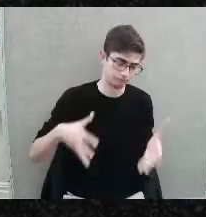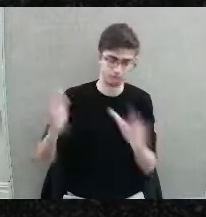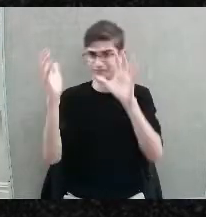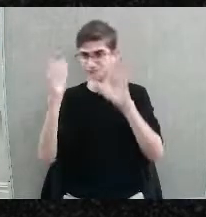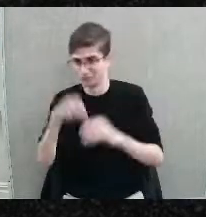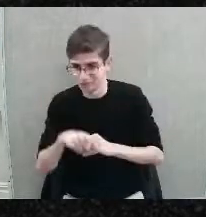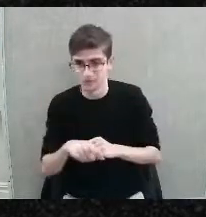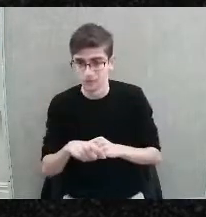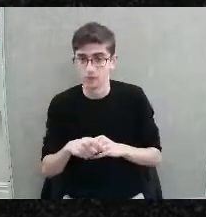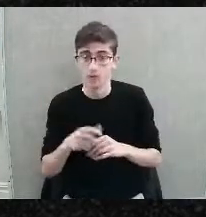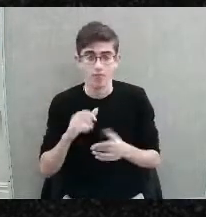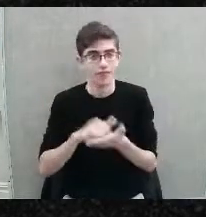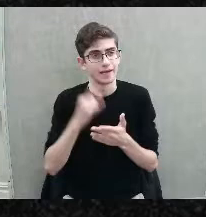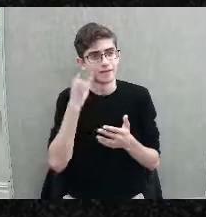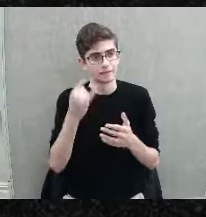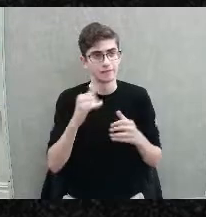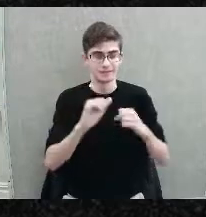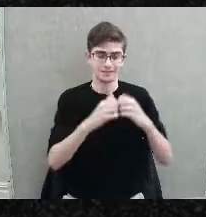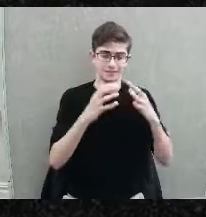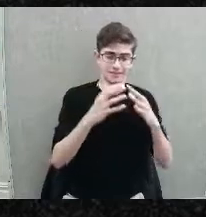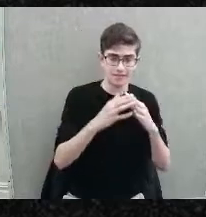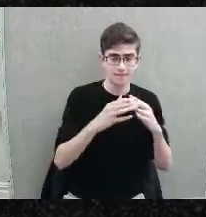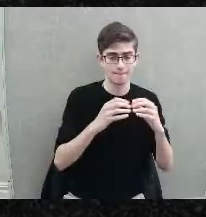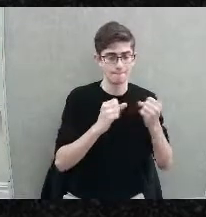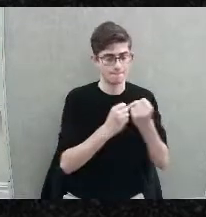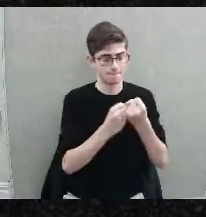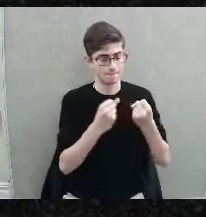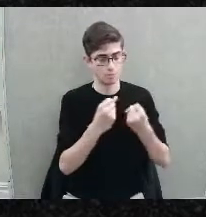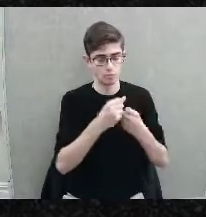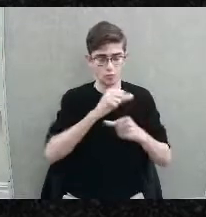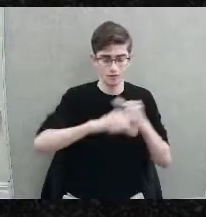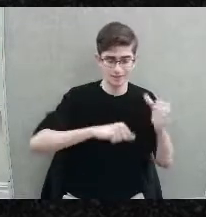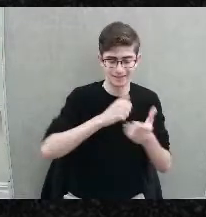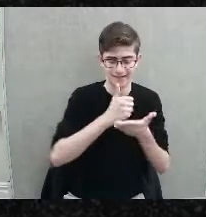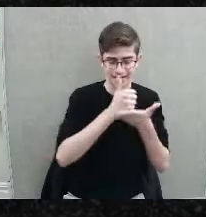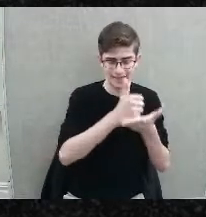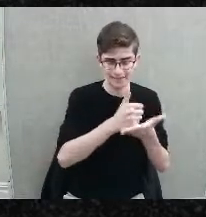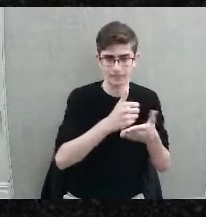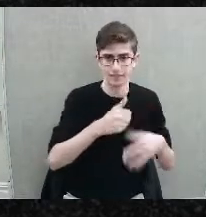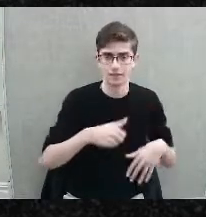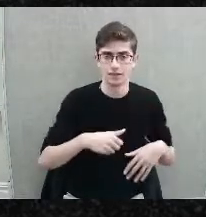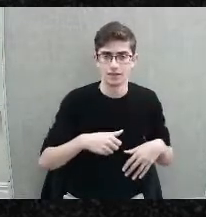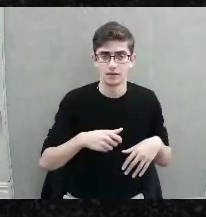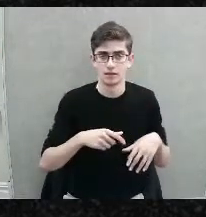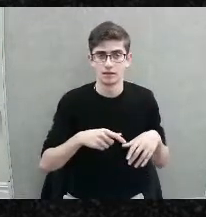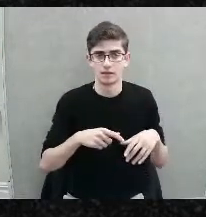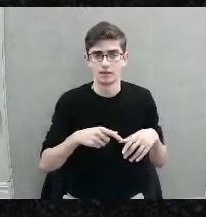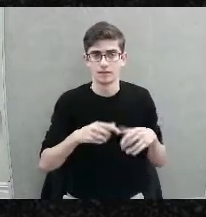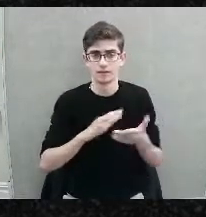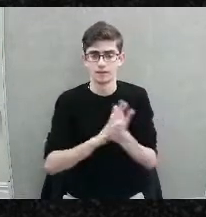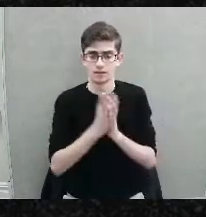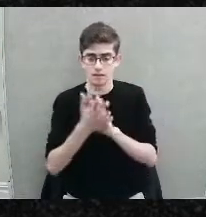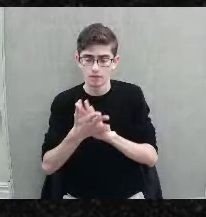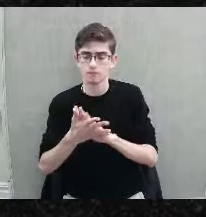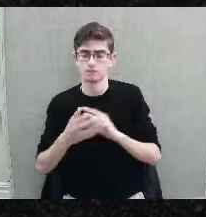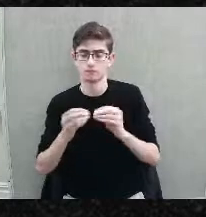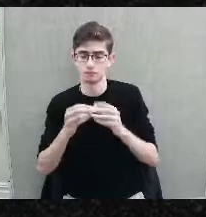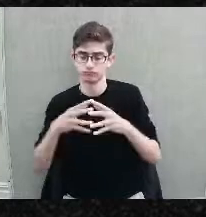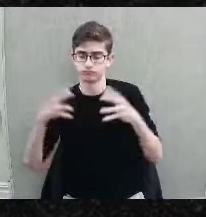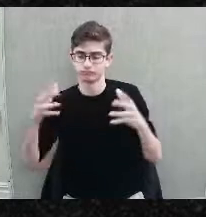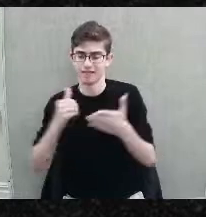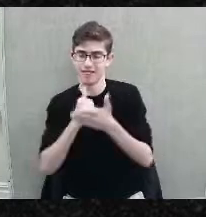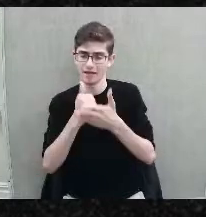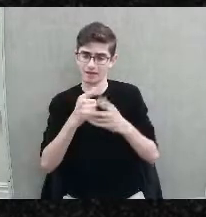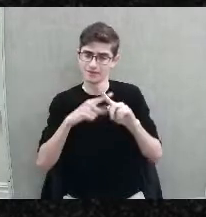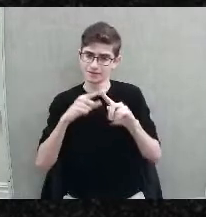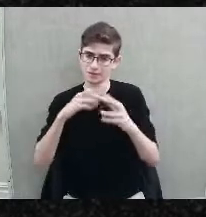and connecting that to social transformation is about forming different basic sets of social relations so that the people you're